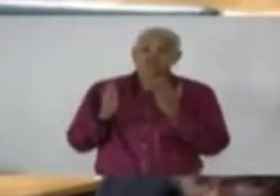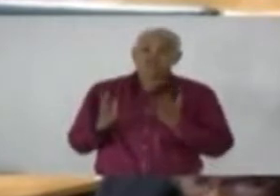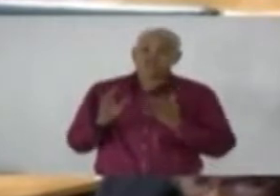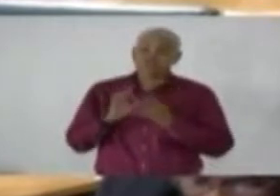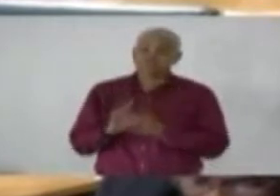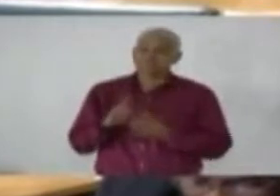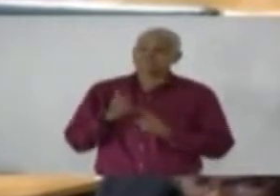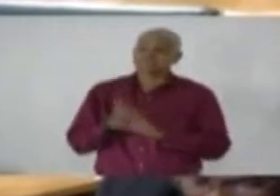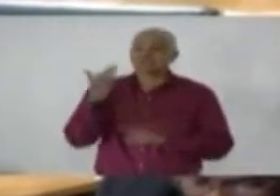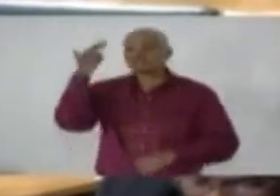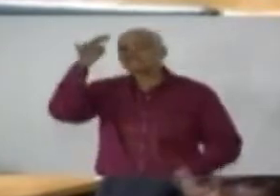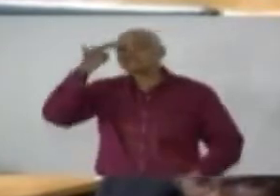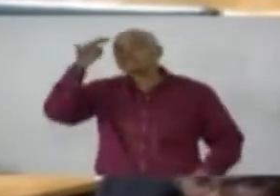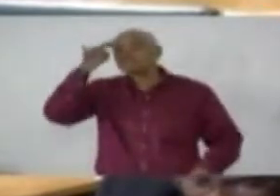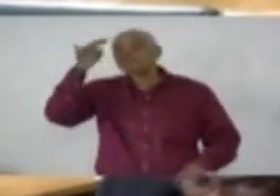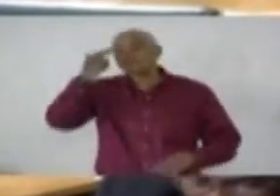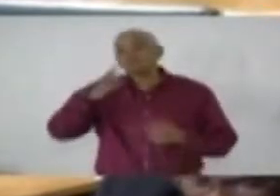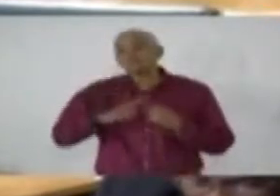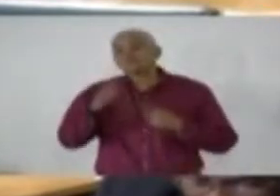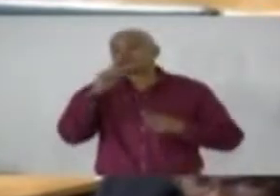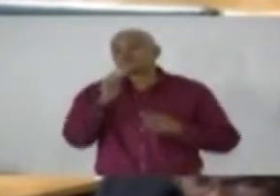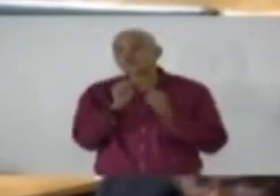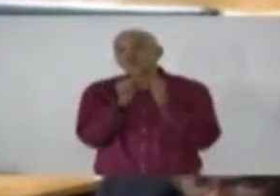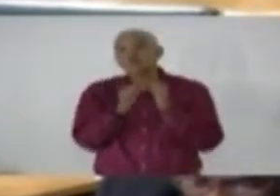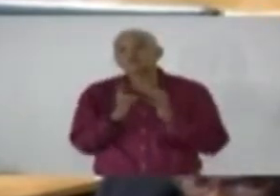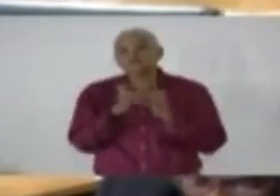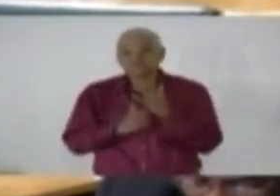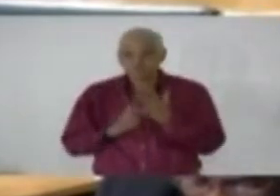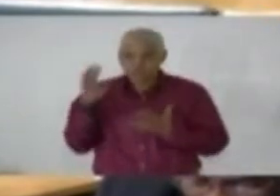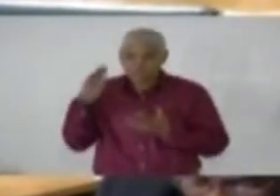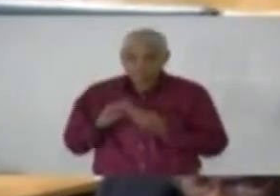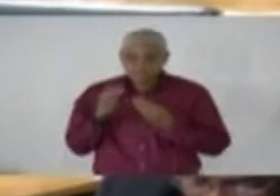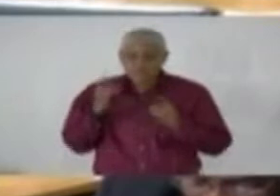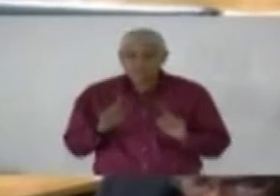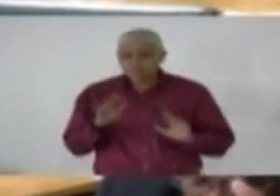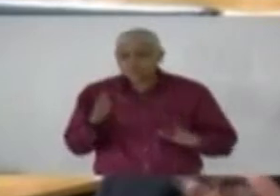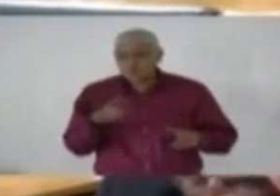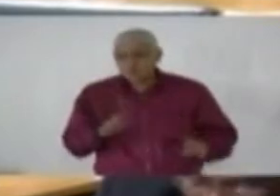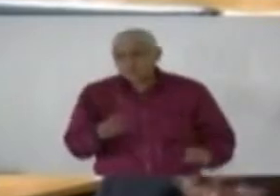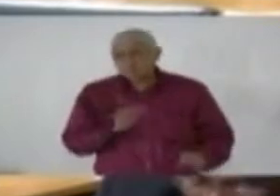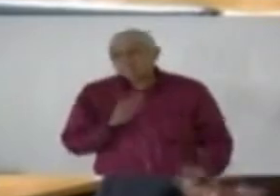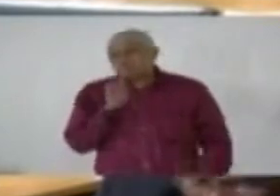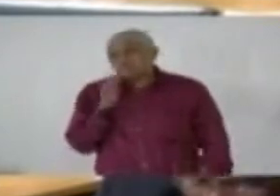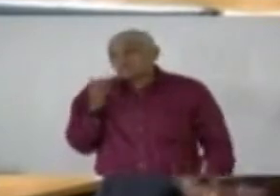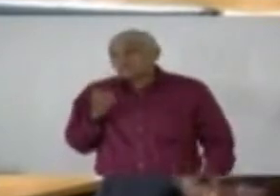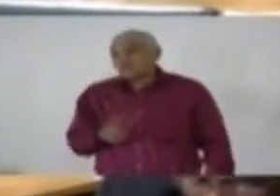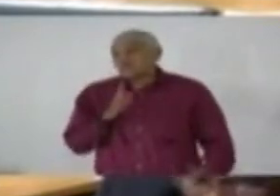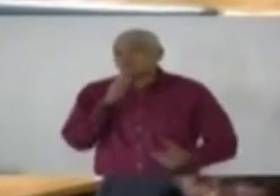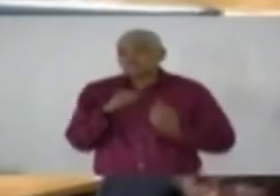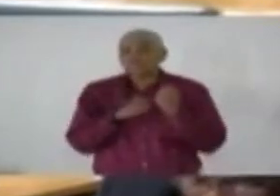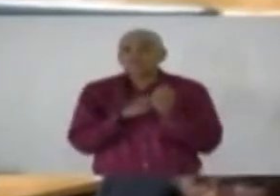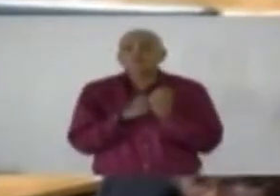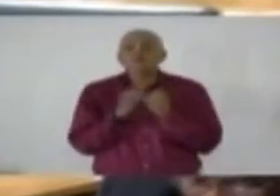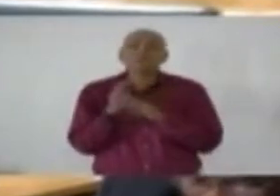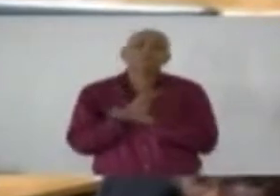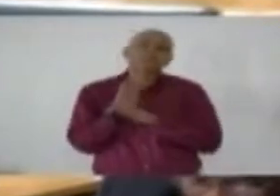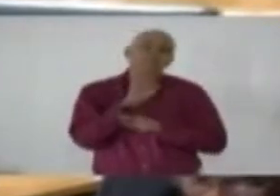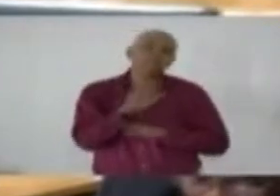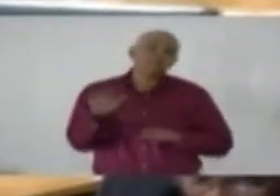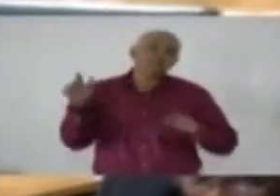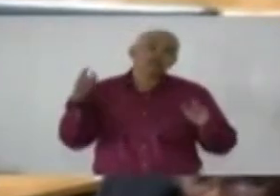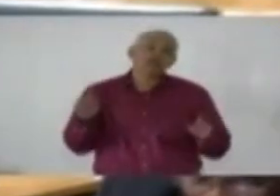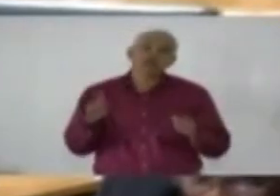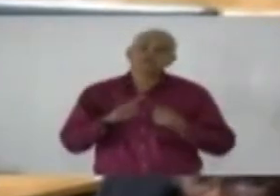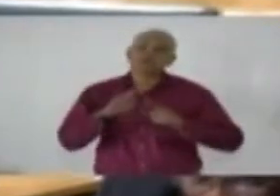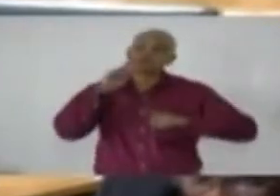at reasonable and competitive prices. So while I am here supporting businesses,